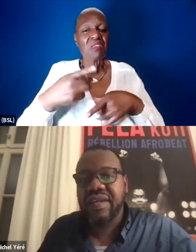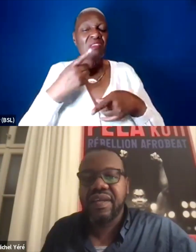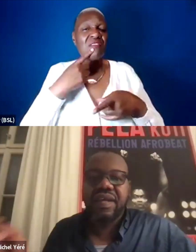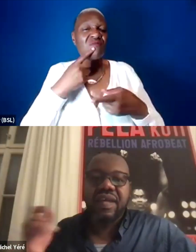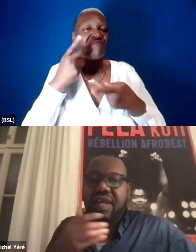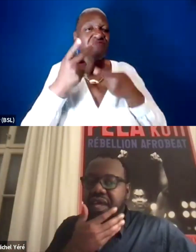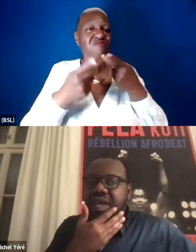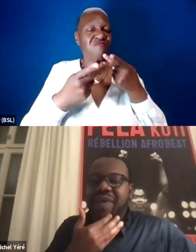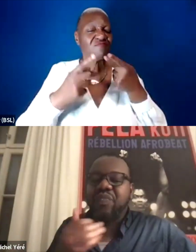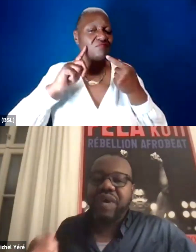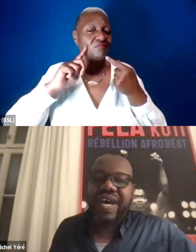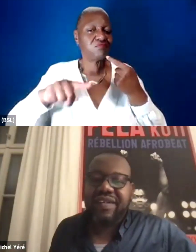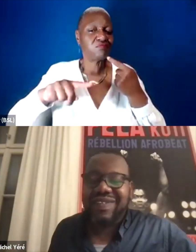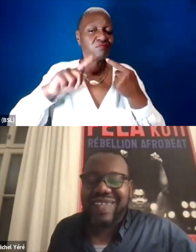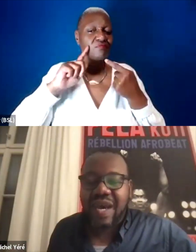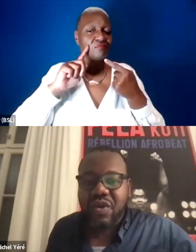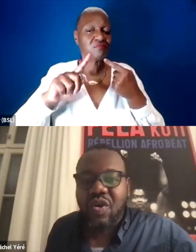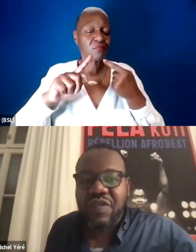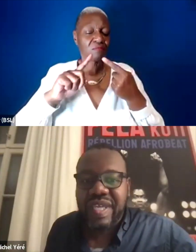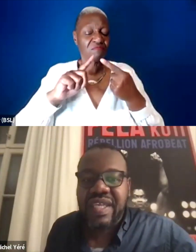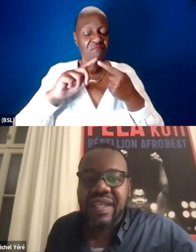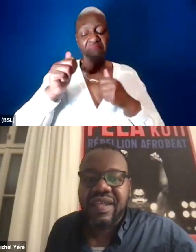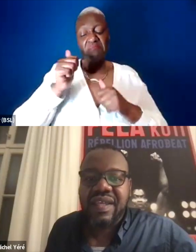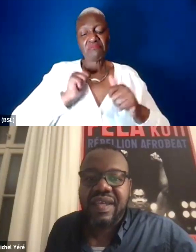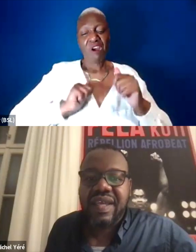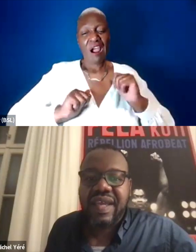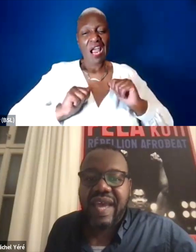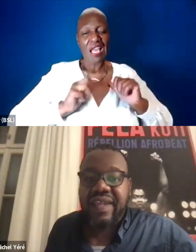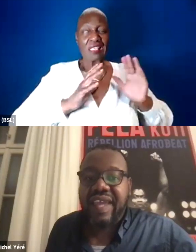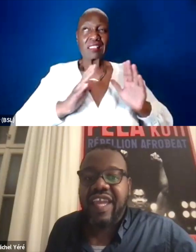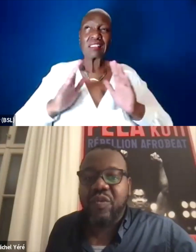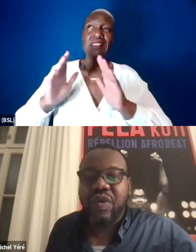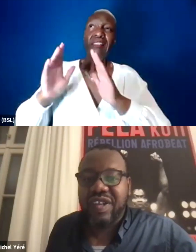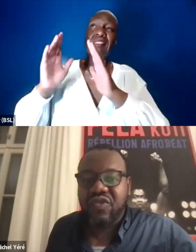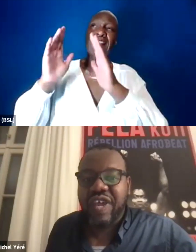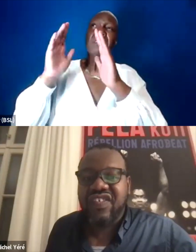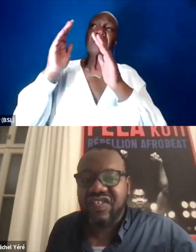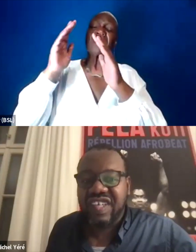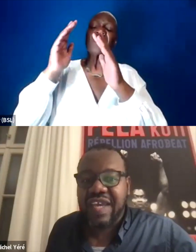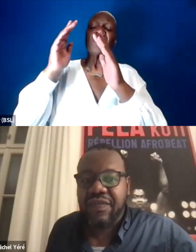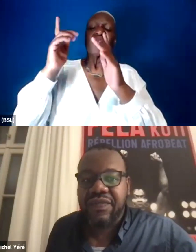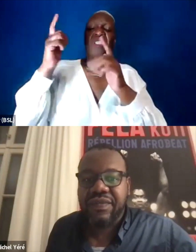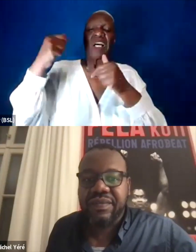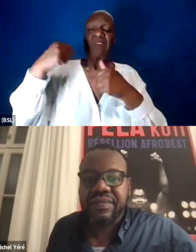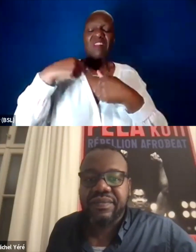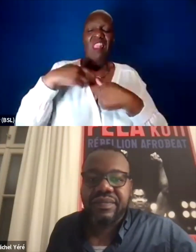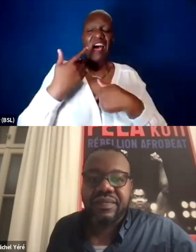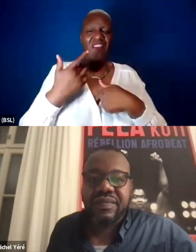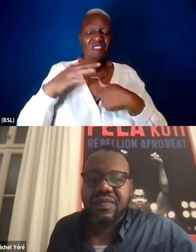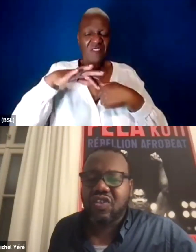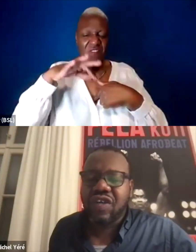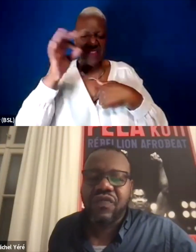seriously. My pride towered over me. I came to undress life.